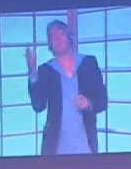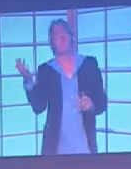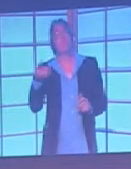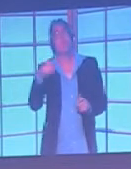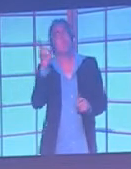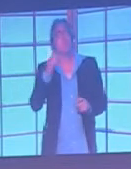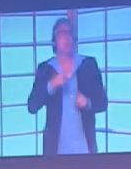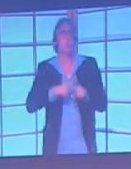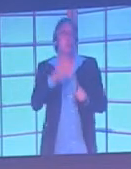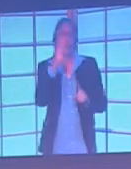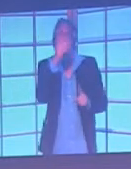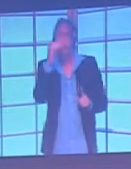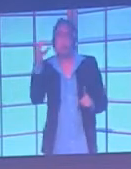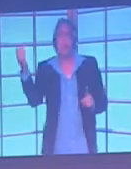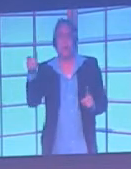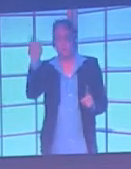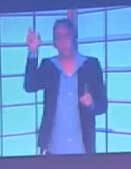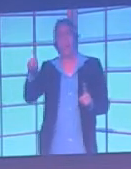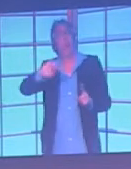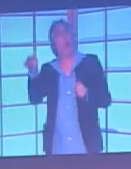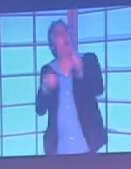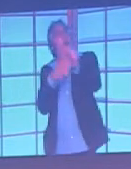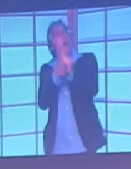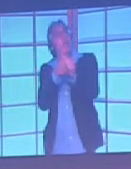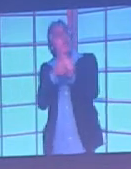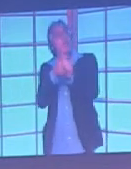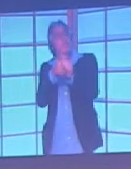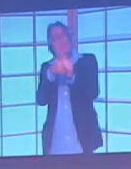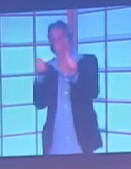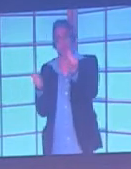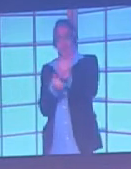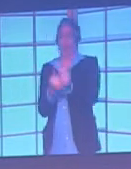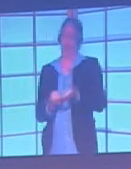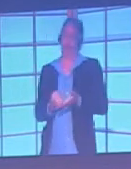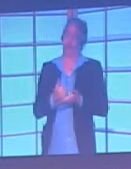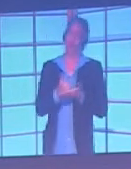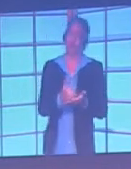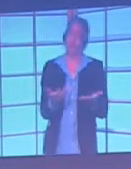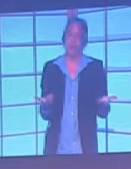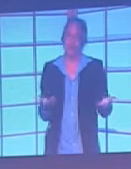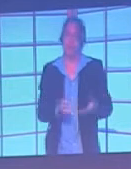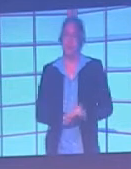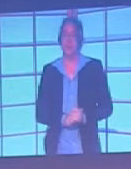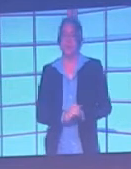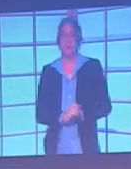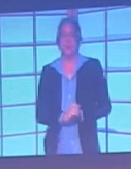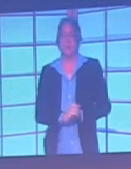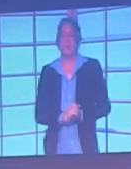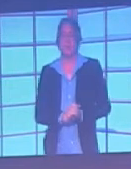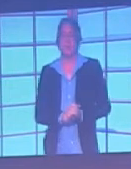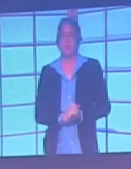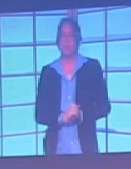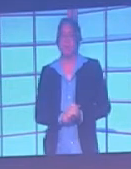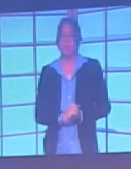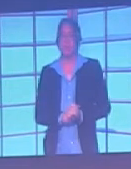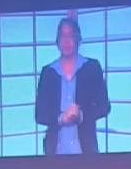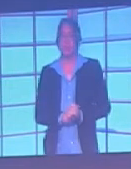other cities has had one assisted person for few disabled